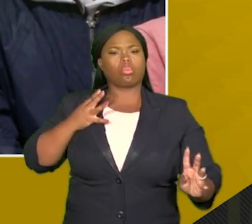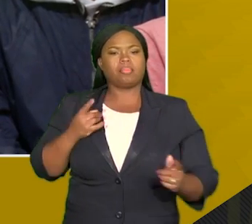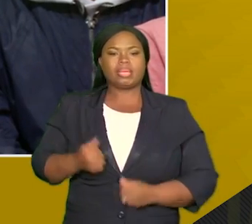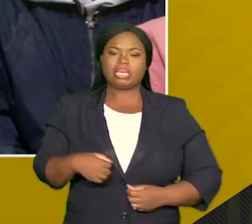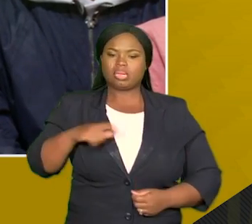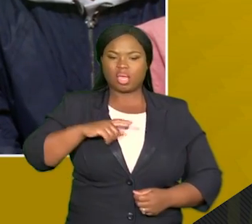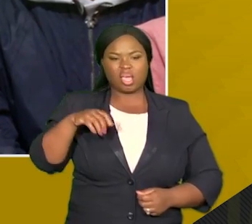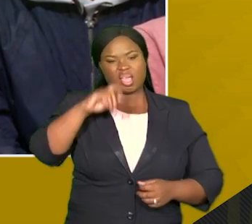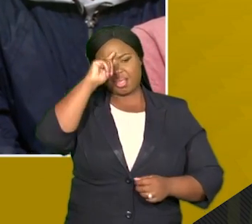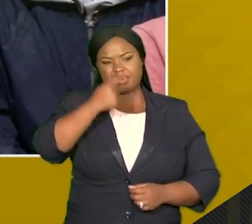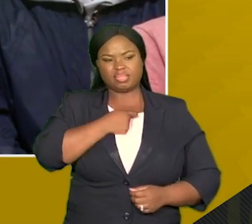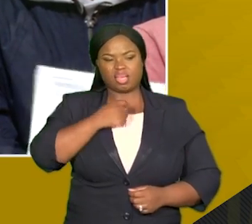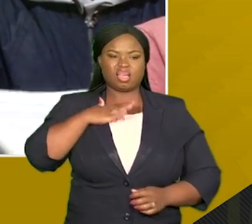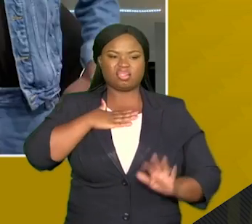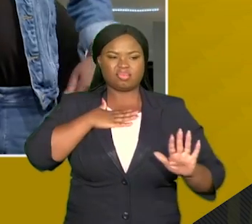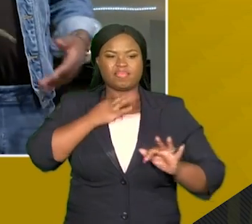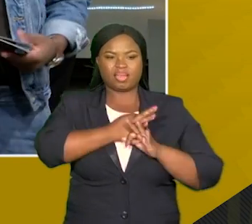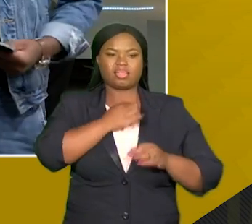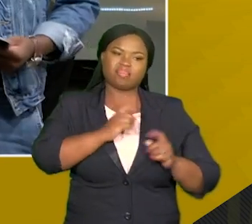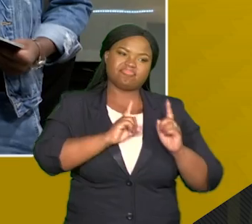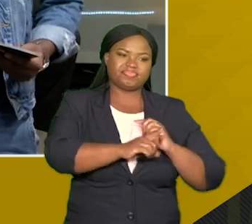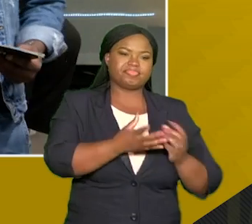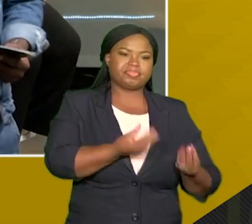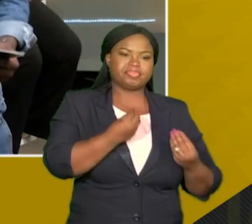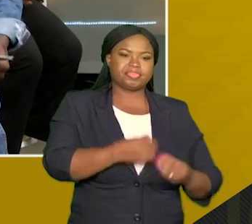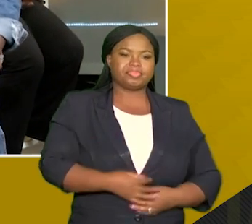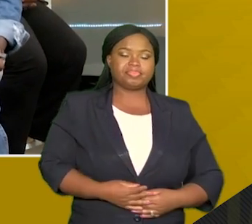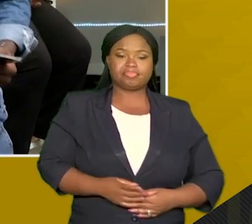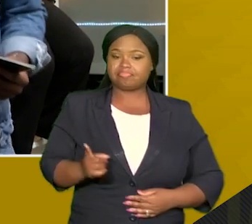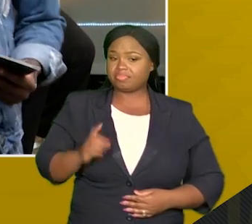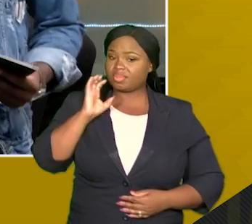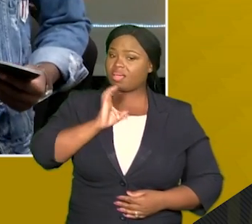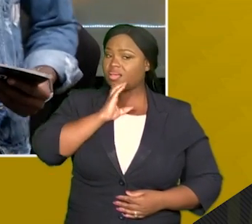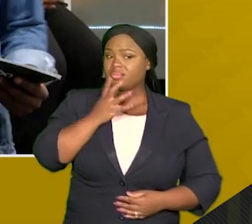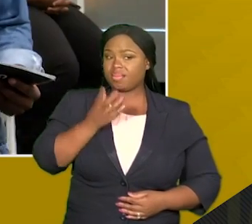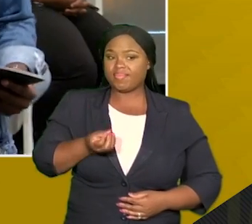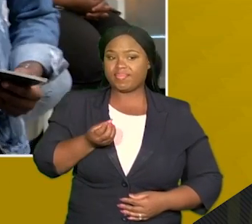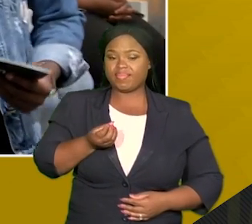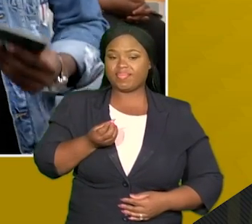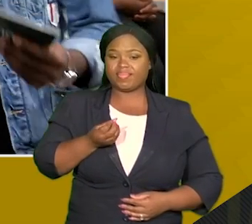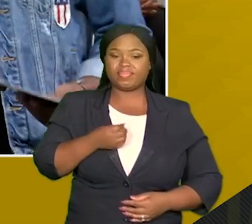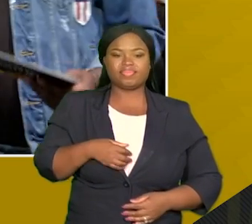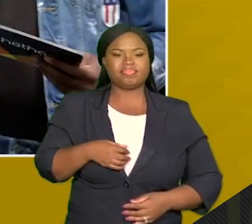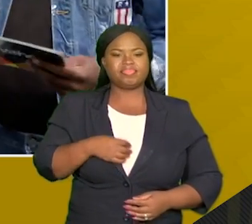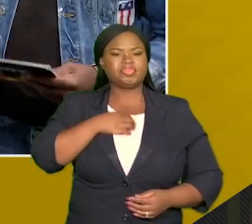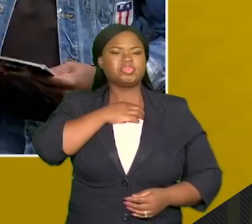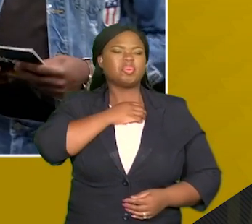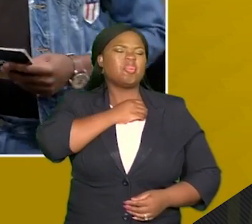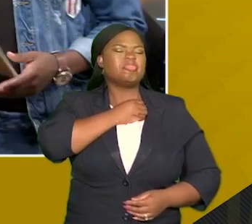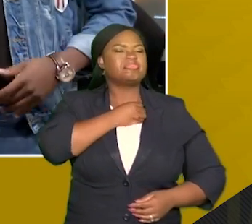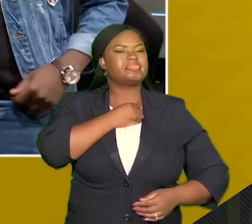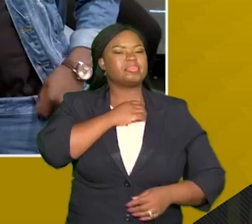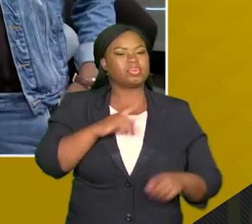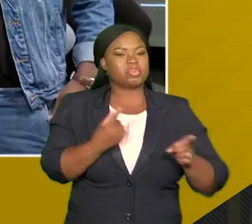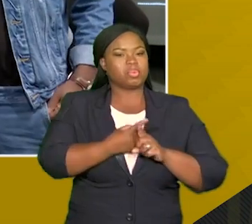then uthathe whatever uthathayo. And let me come to you, brother, because you have a cousin now as well. Oh, yiphoyisa. Kunama packs ukuthi ubhuti